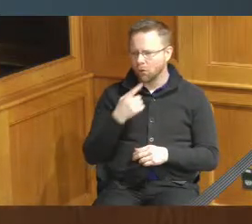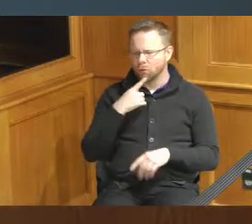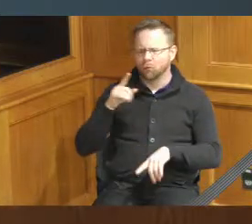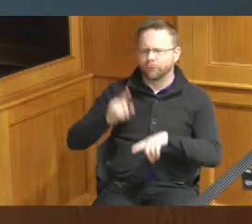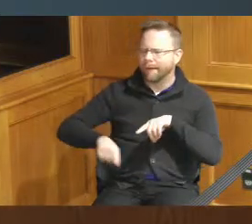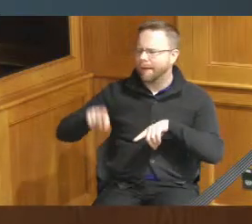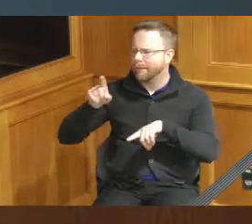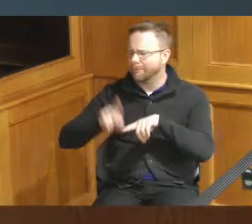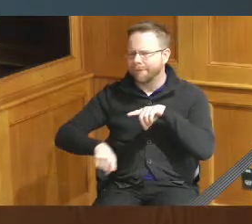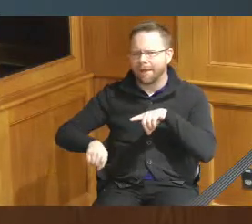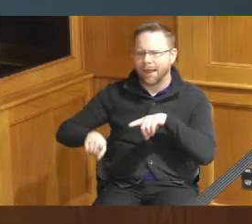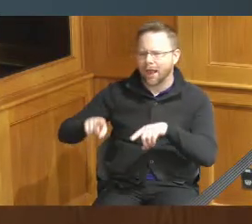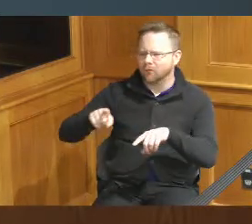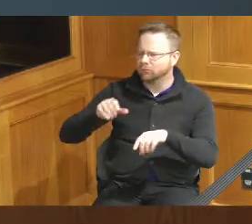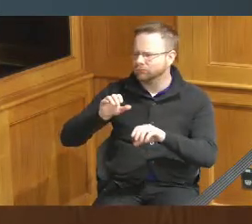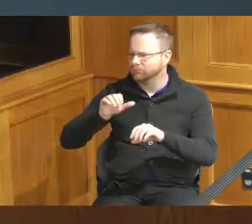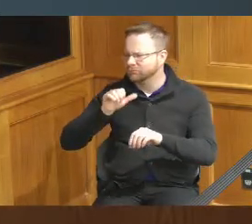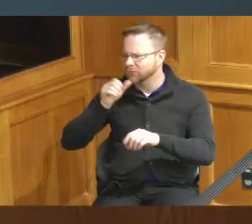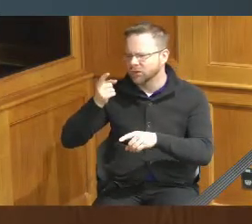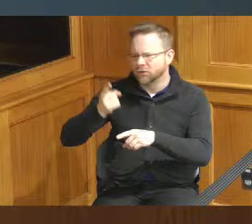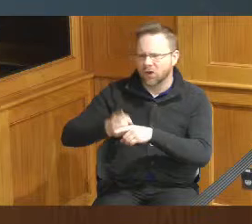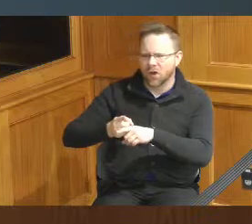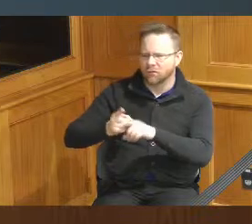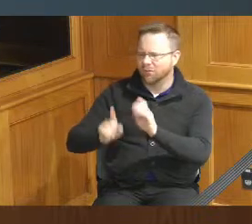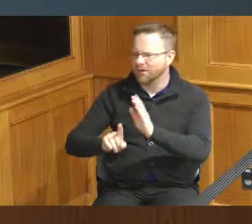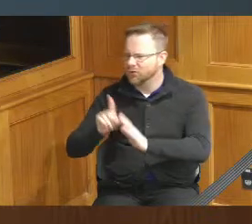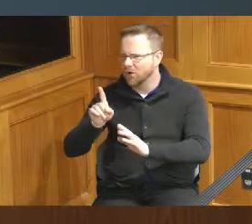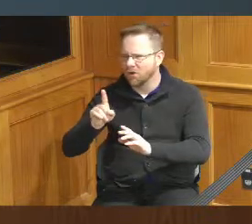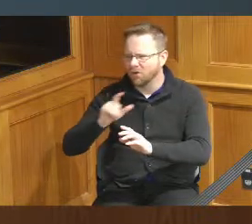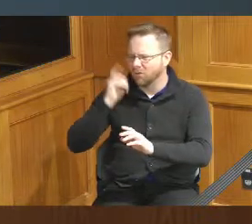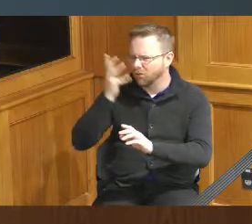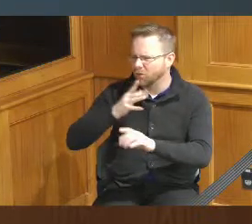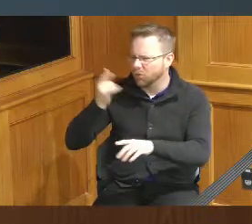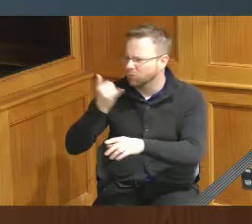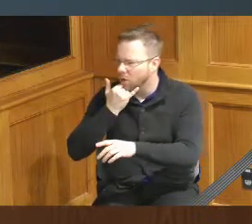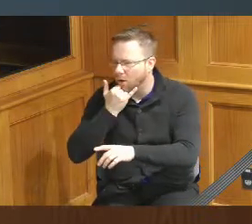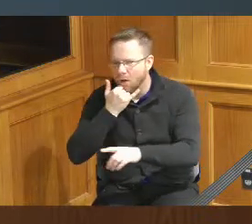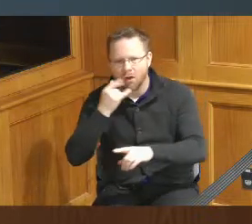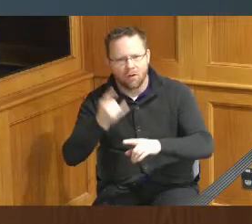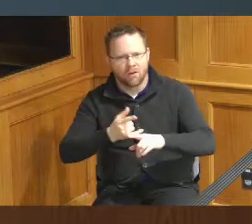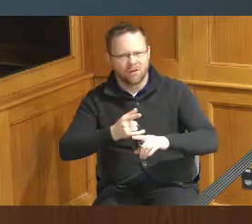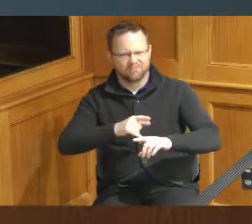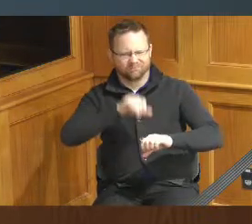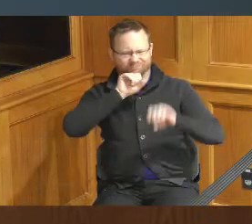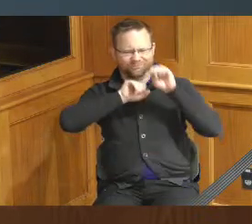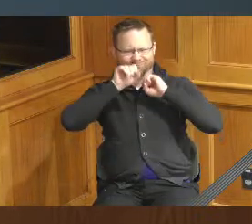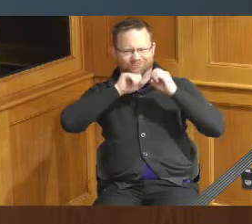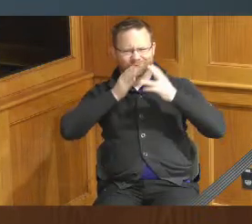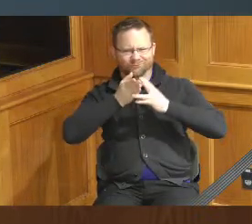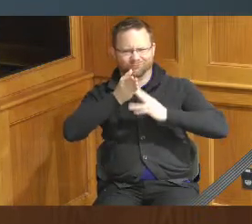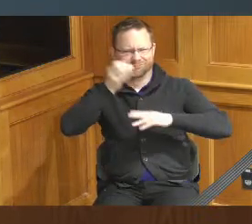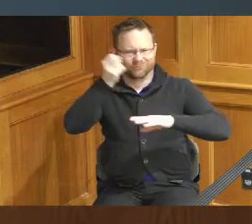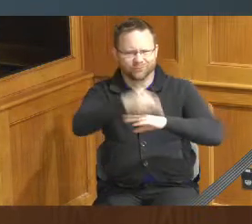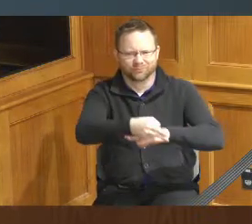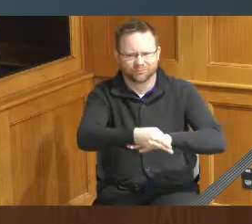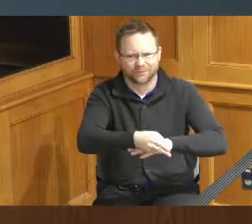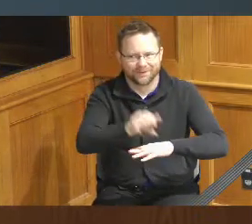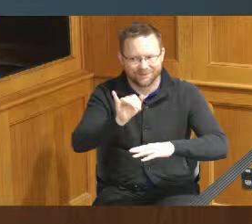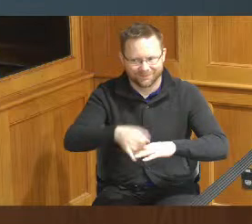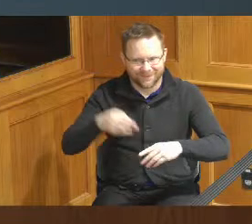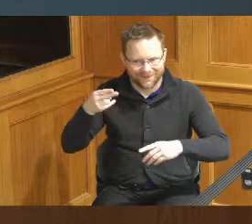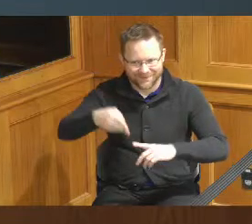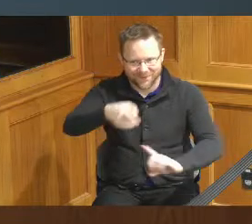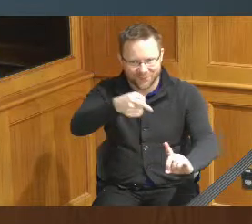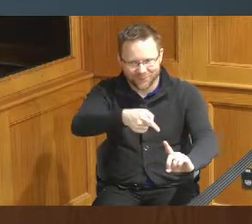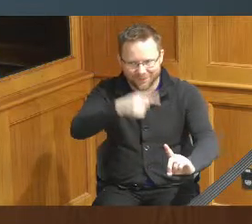it or you don't have the right size or the right look, and then you overcome it, that's really what history's about,